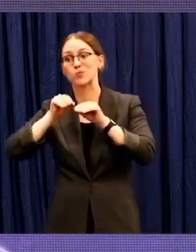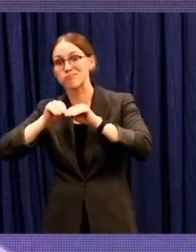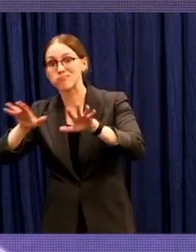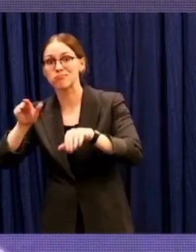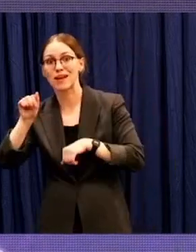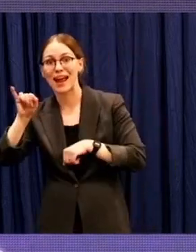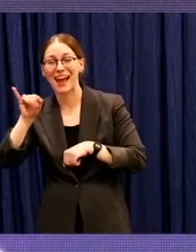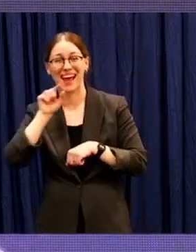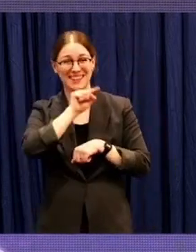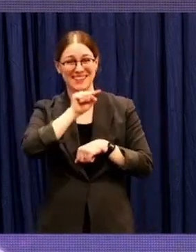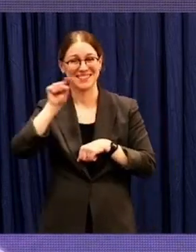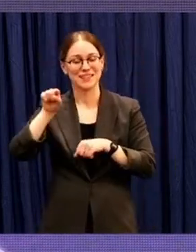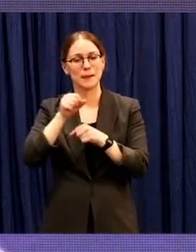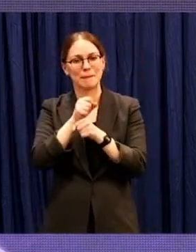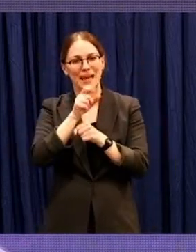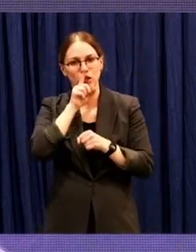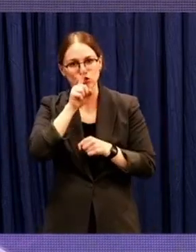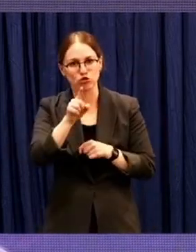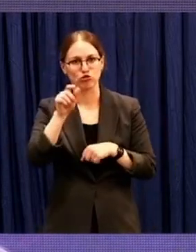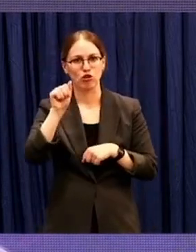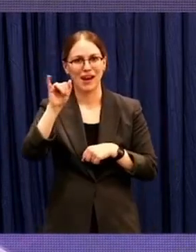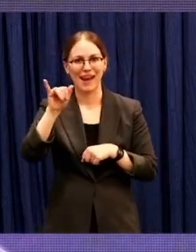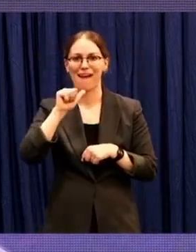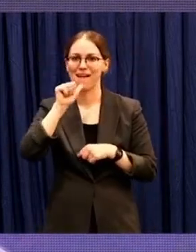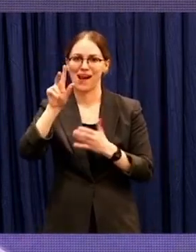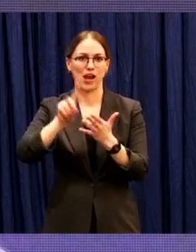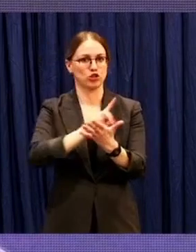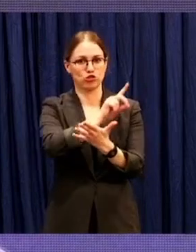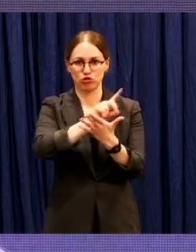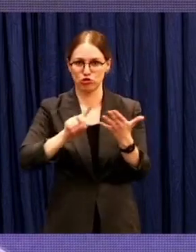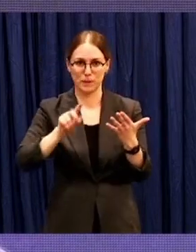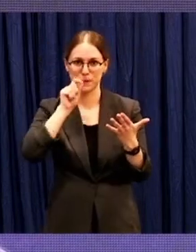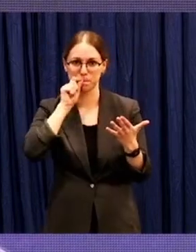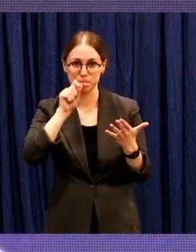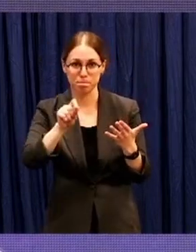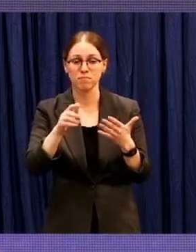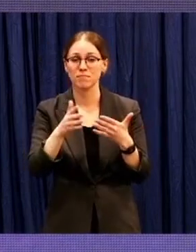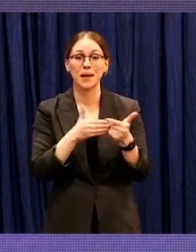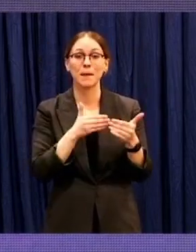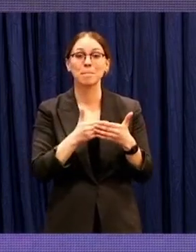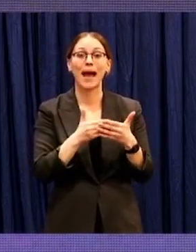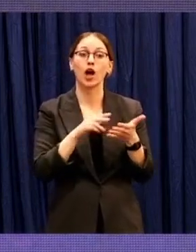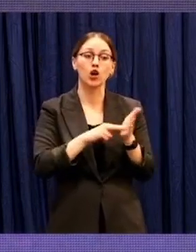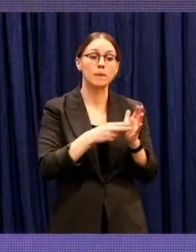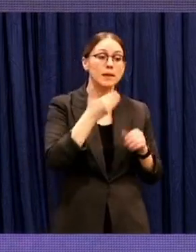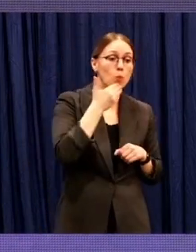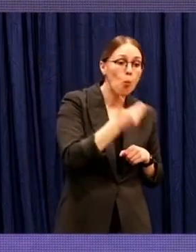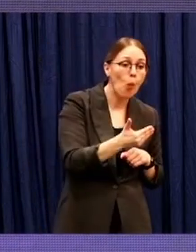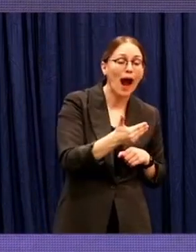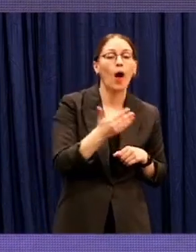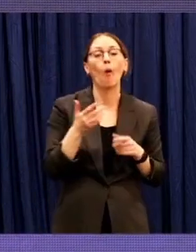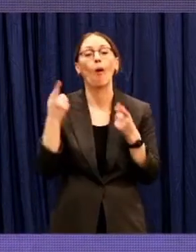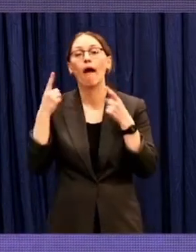models in use are not discriminatory, either intentionally or unintentionally.